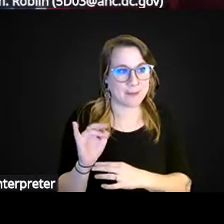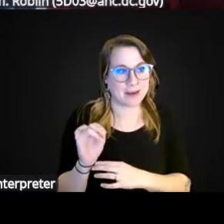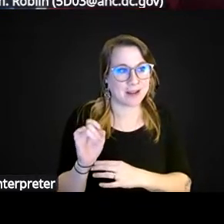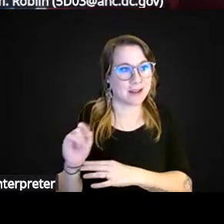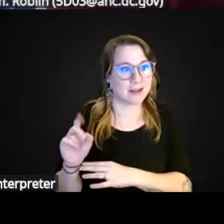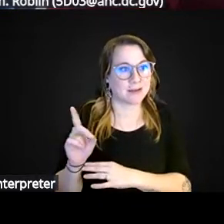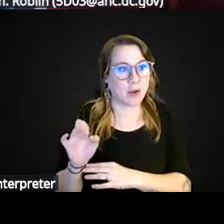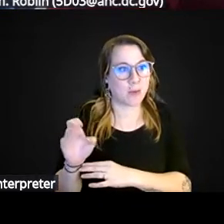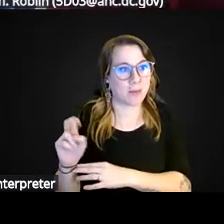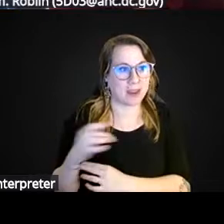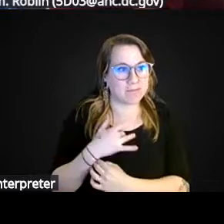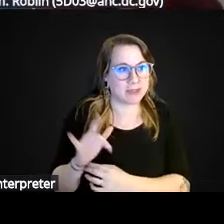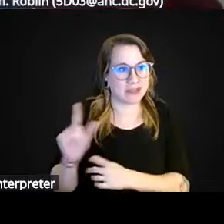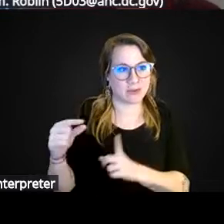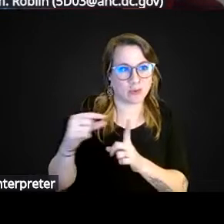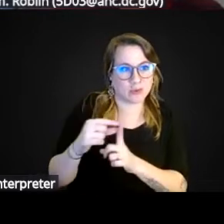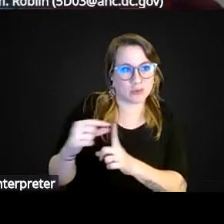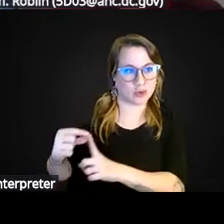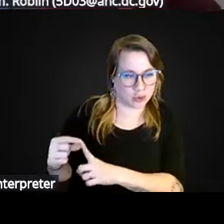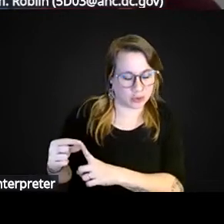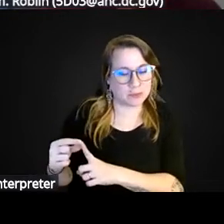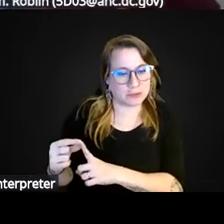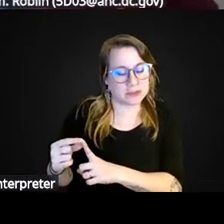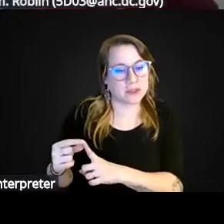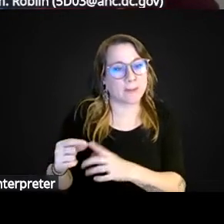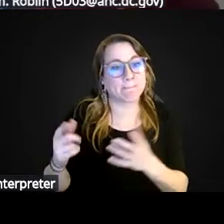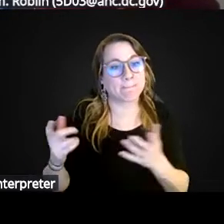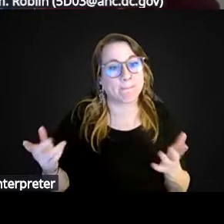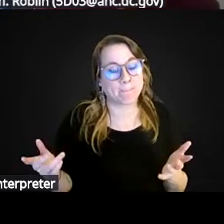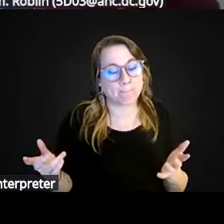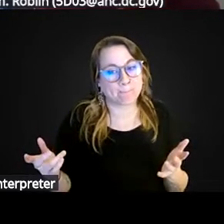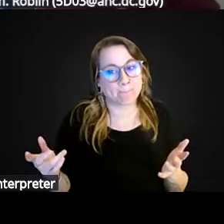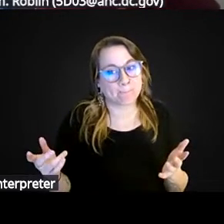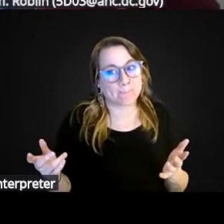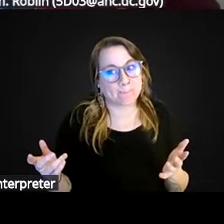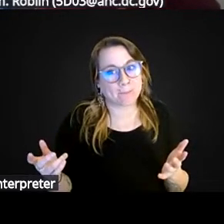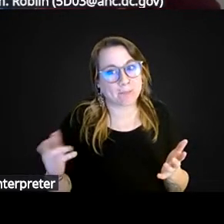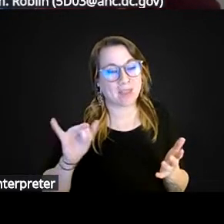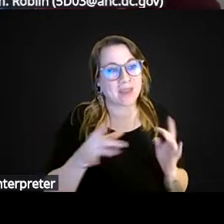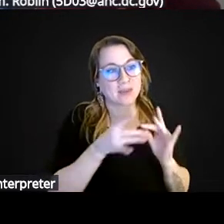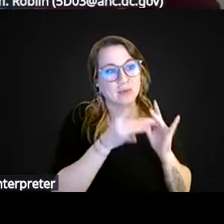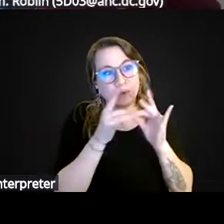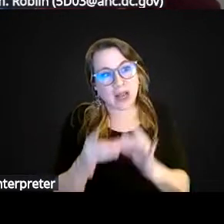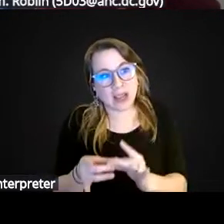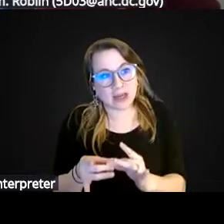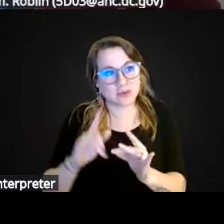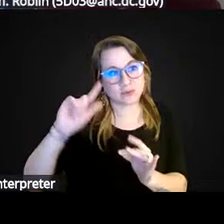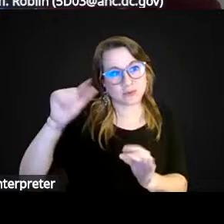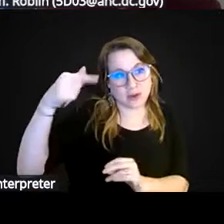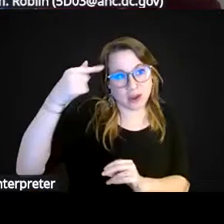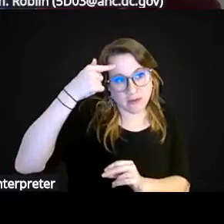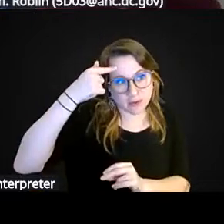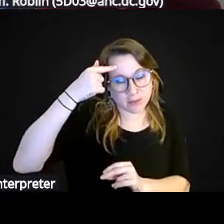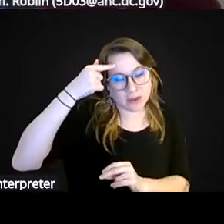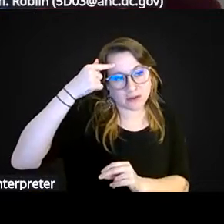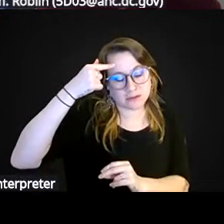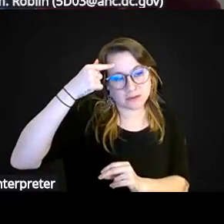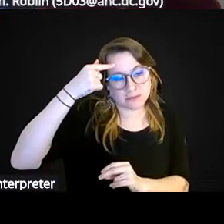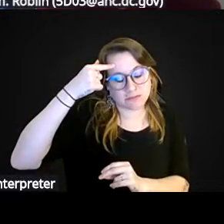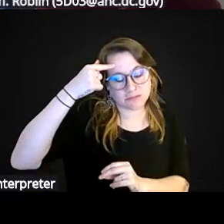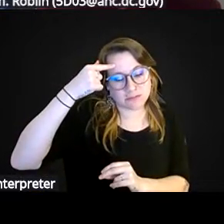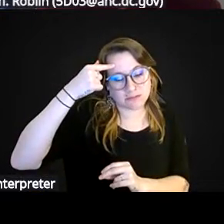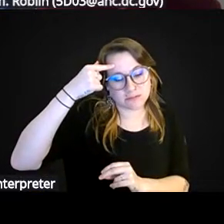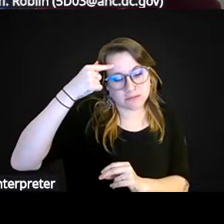those terms, it is as is pertaining to the government taking